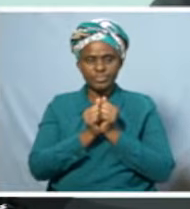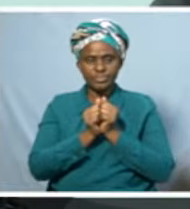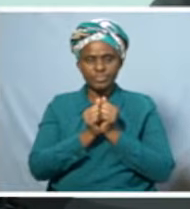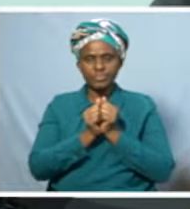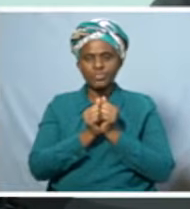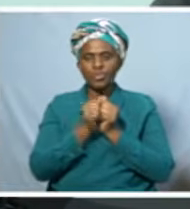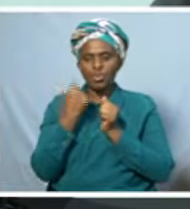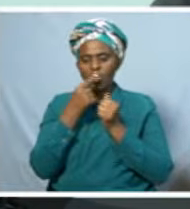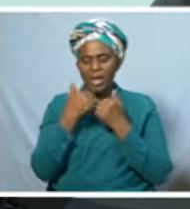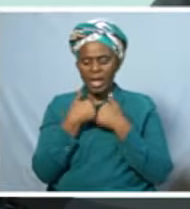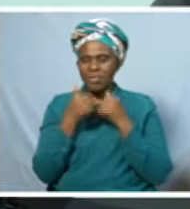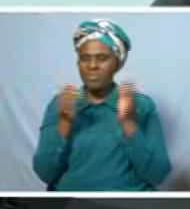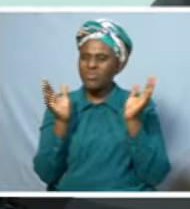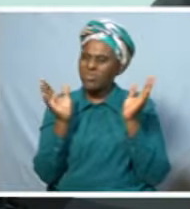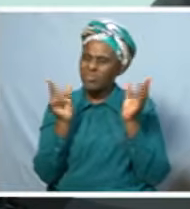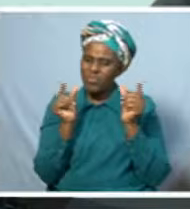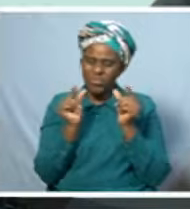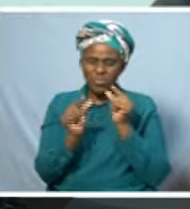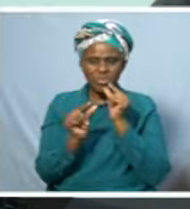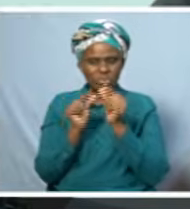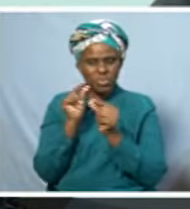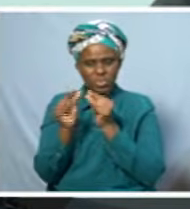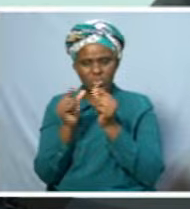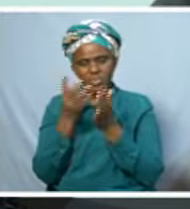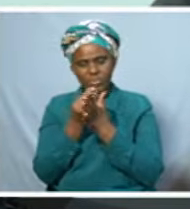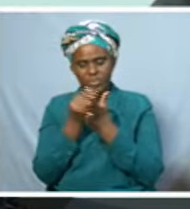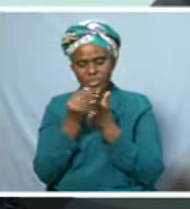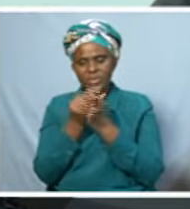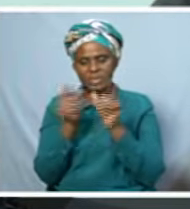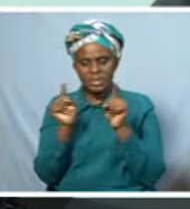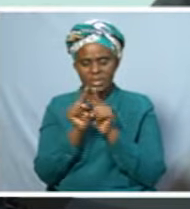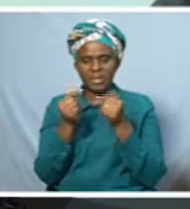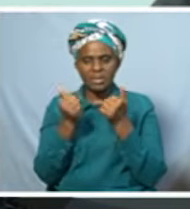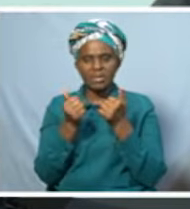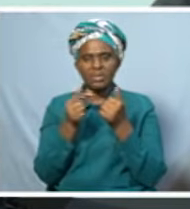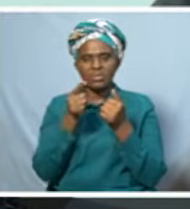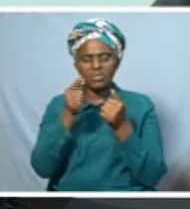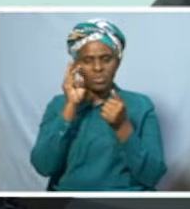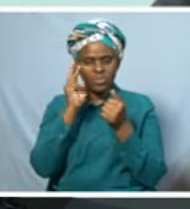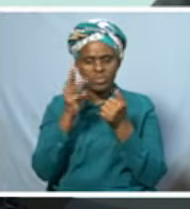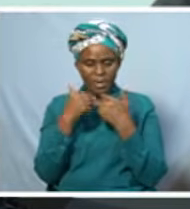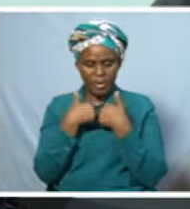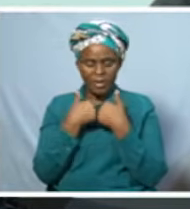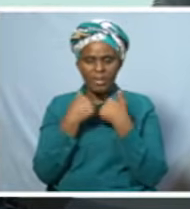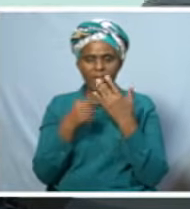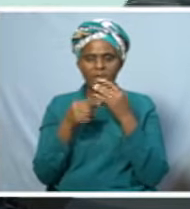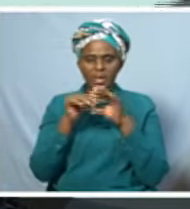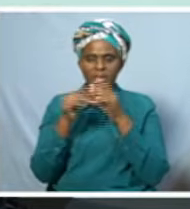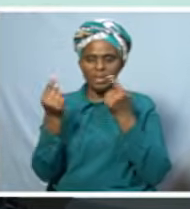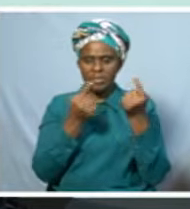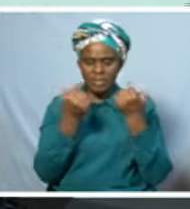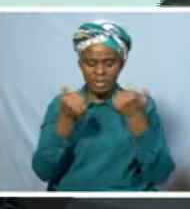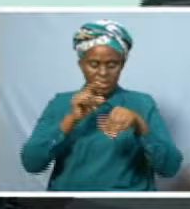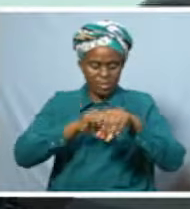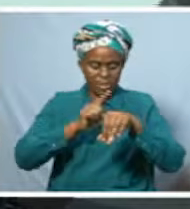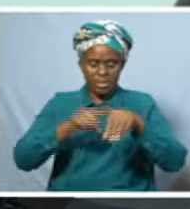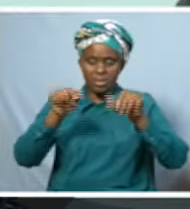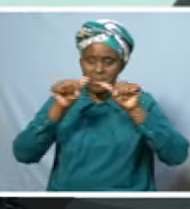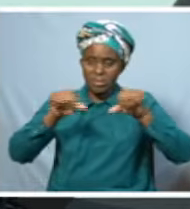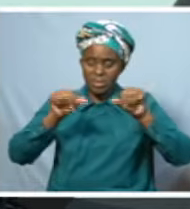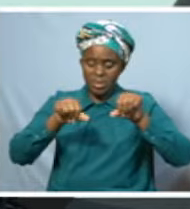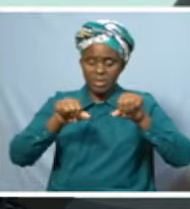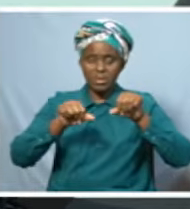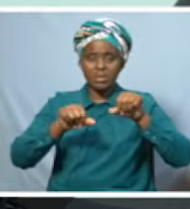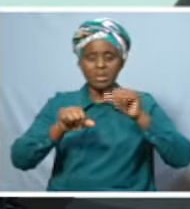those who have very little float, and hence we have been in a situation at the time of the audit